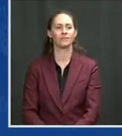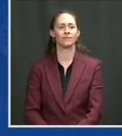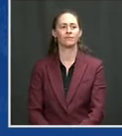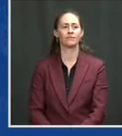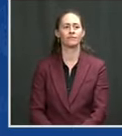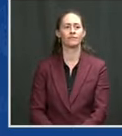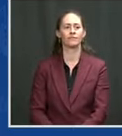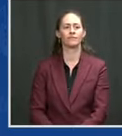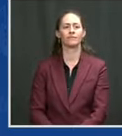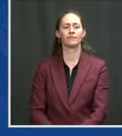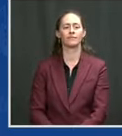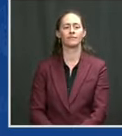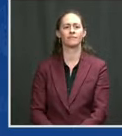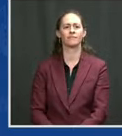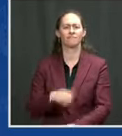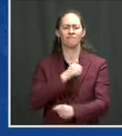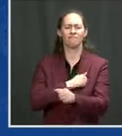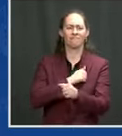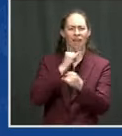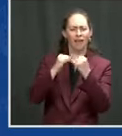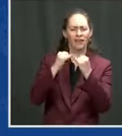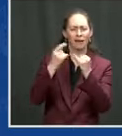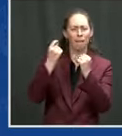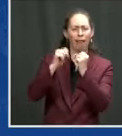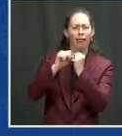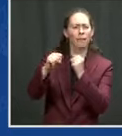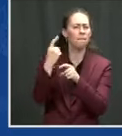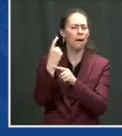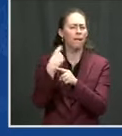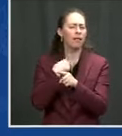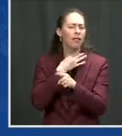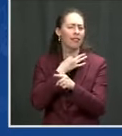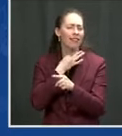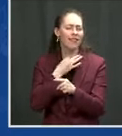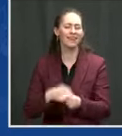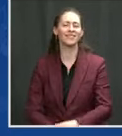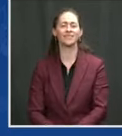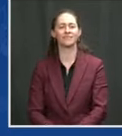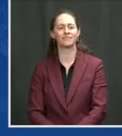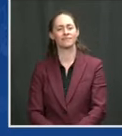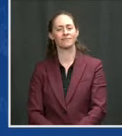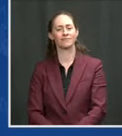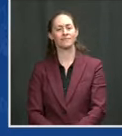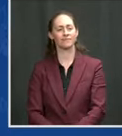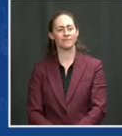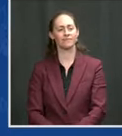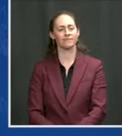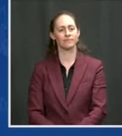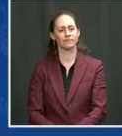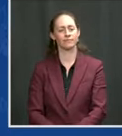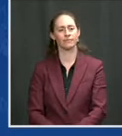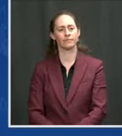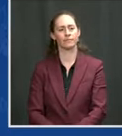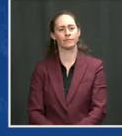but I'm interested. Tell me about what the mobile vaccine